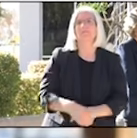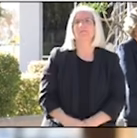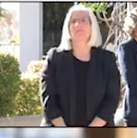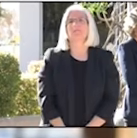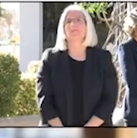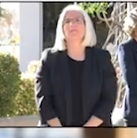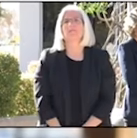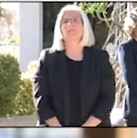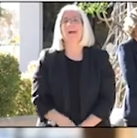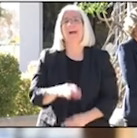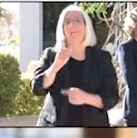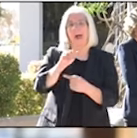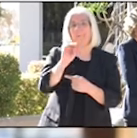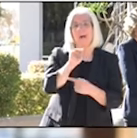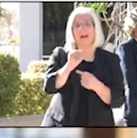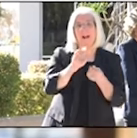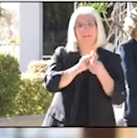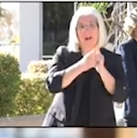December 21st.